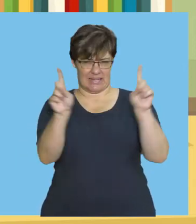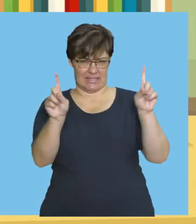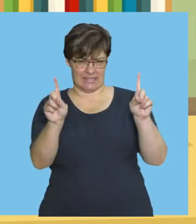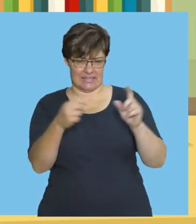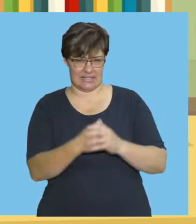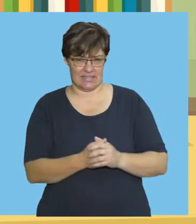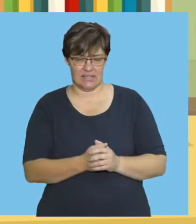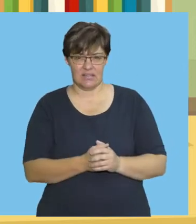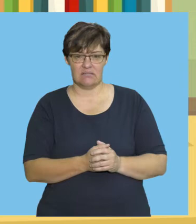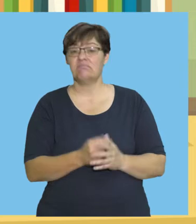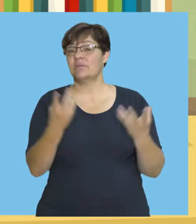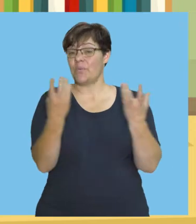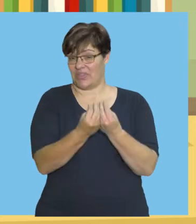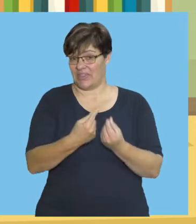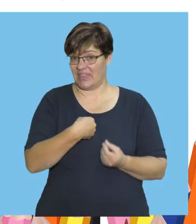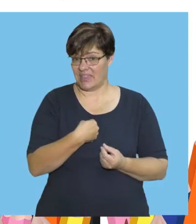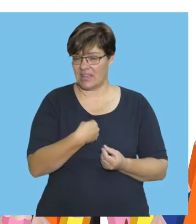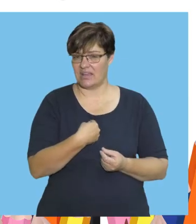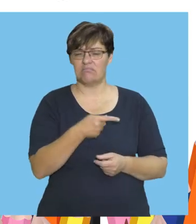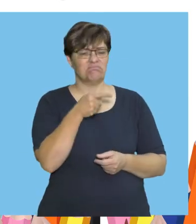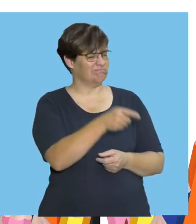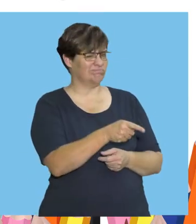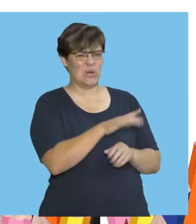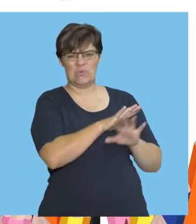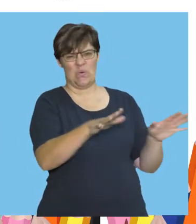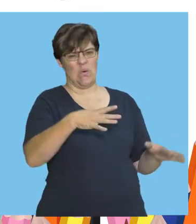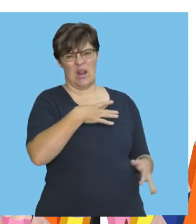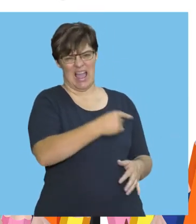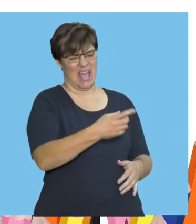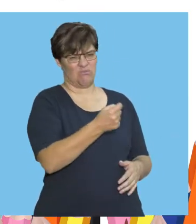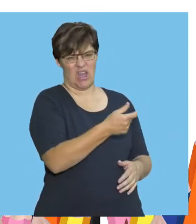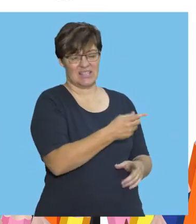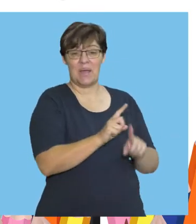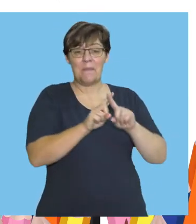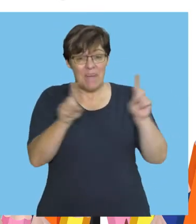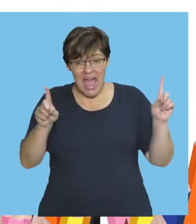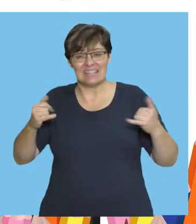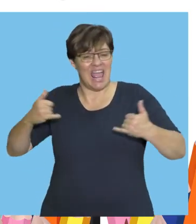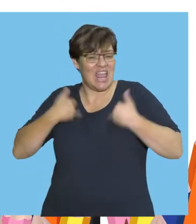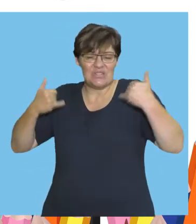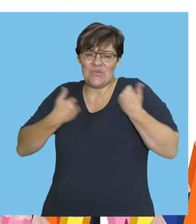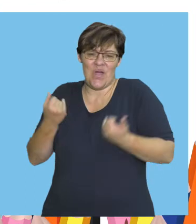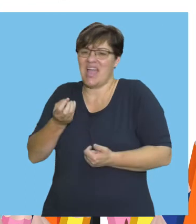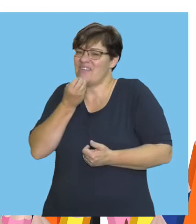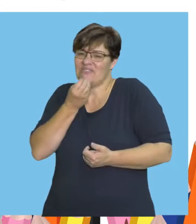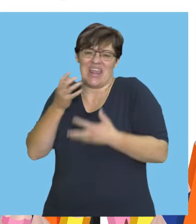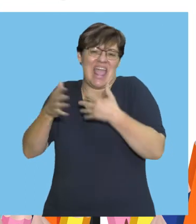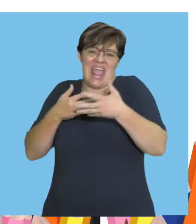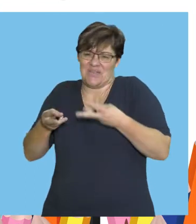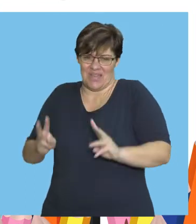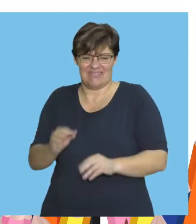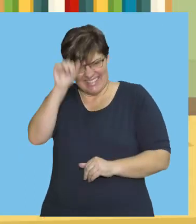but. Say it with me. She doesn't like rice, but she enjoyed the meal